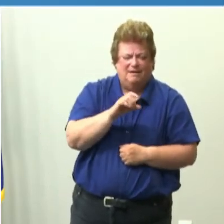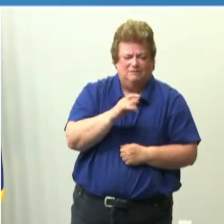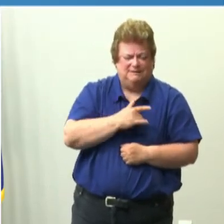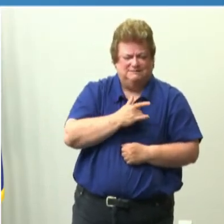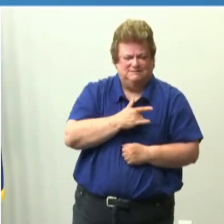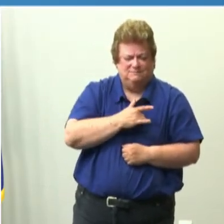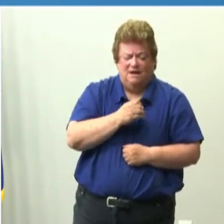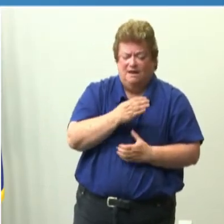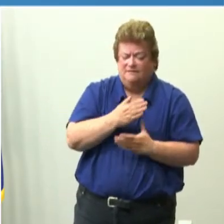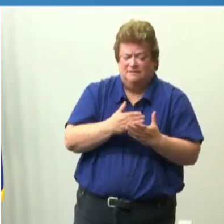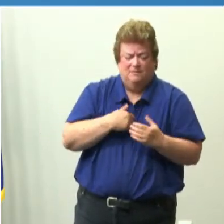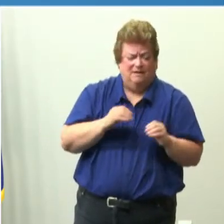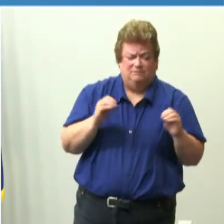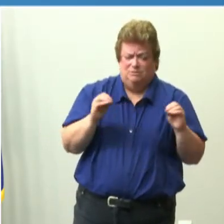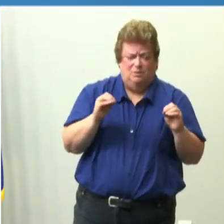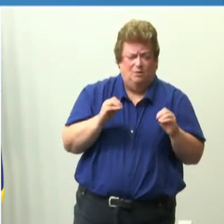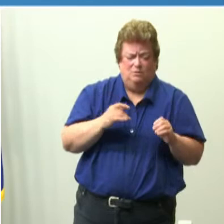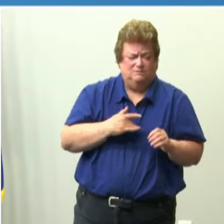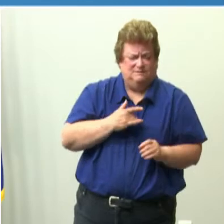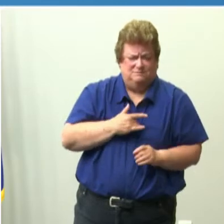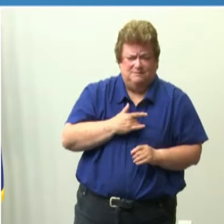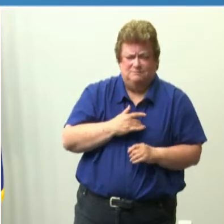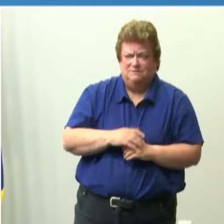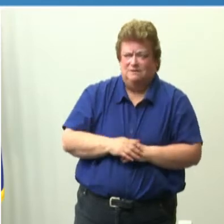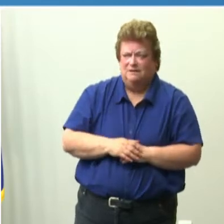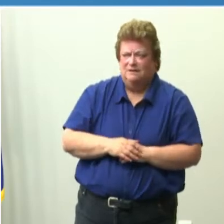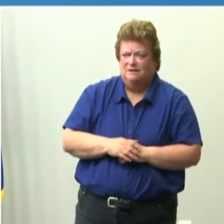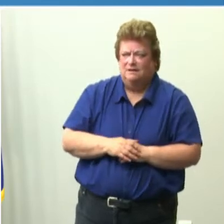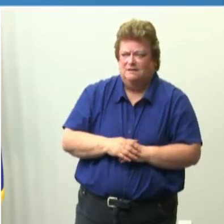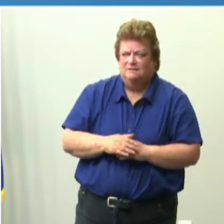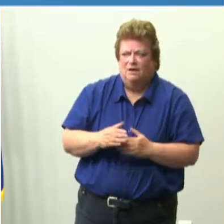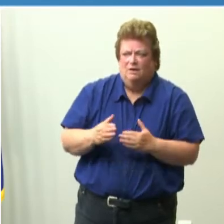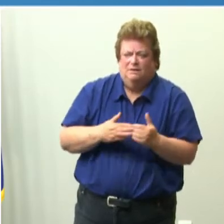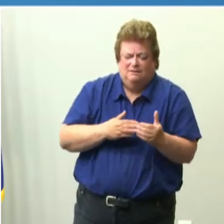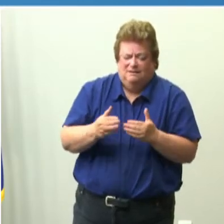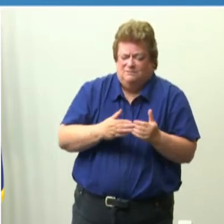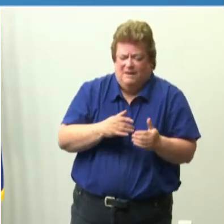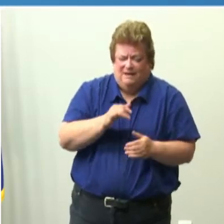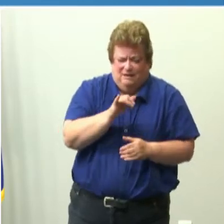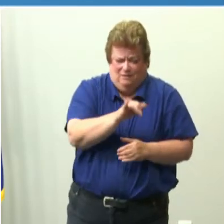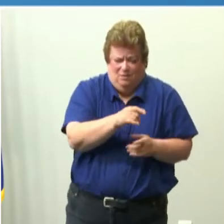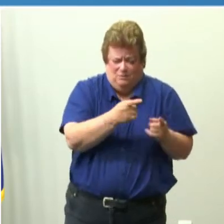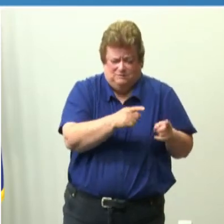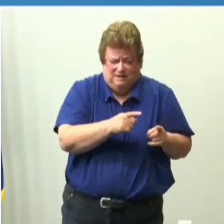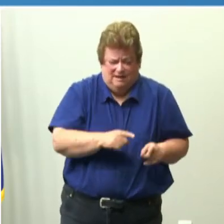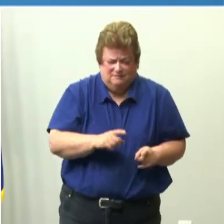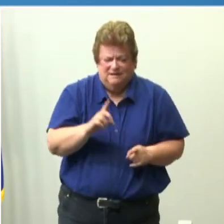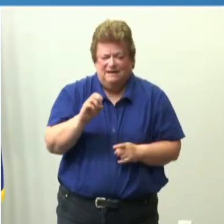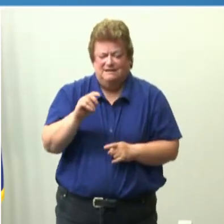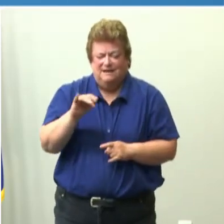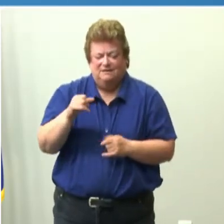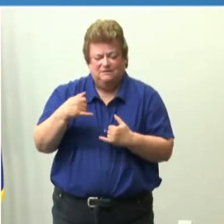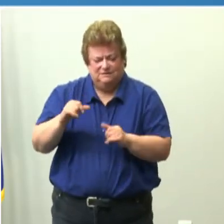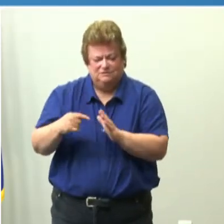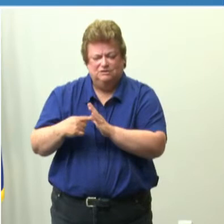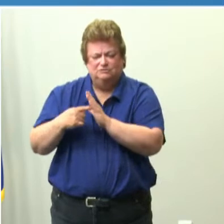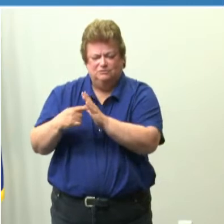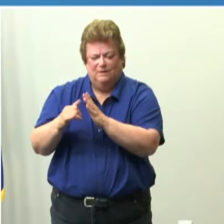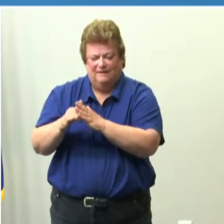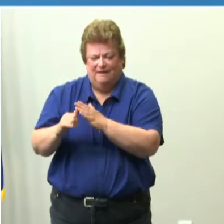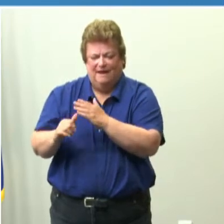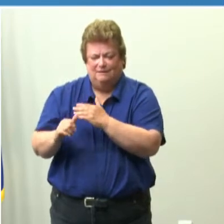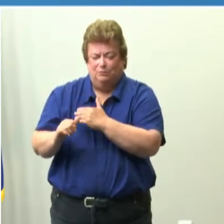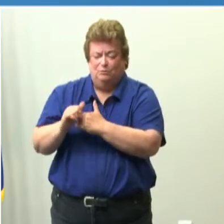no symptoms at all. Despite these breakthrough cases, Delta continues to show the risk of